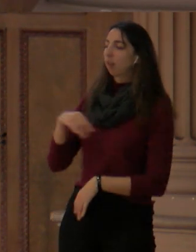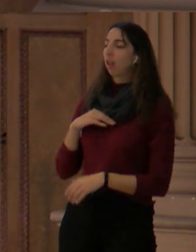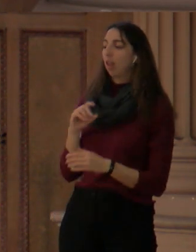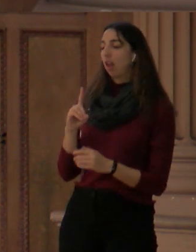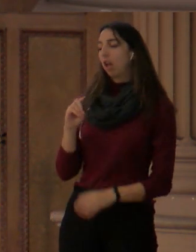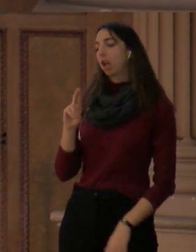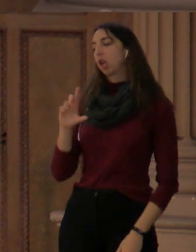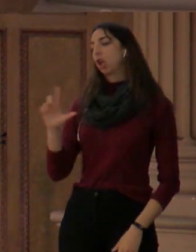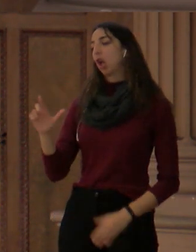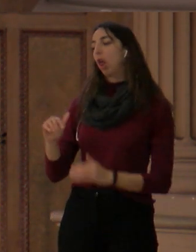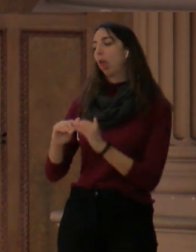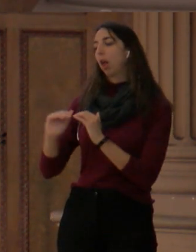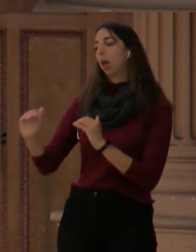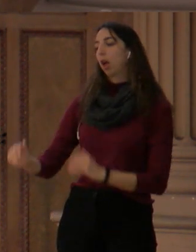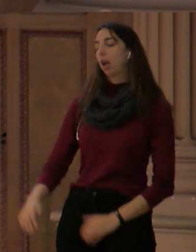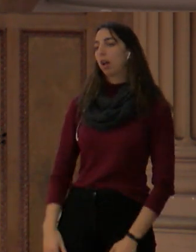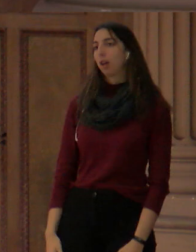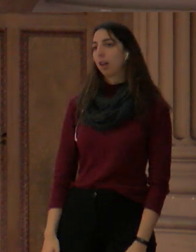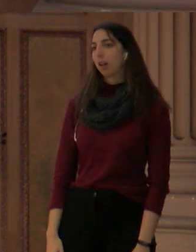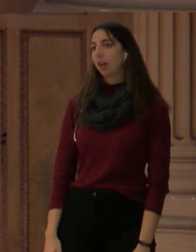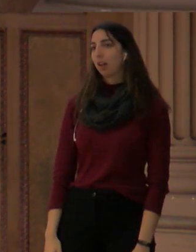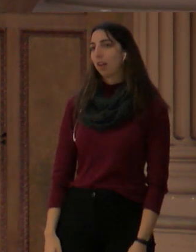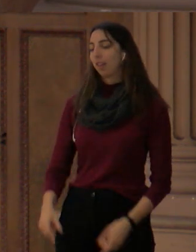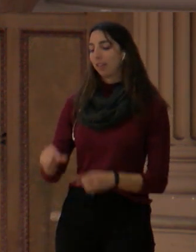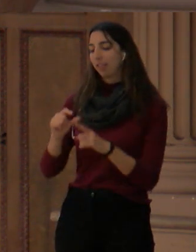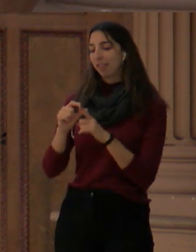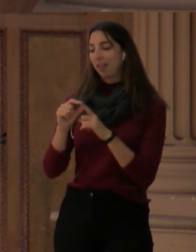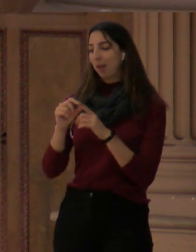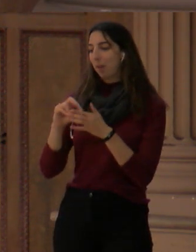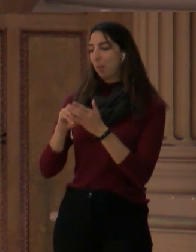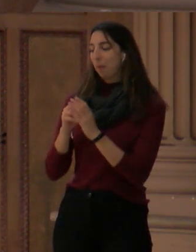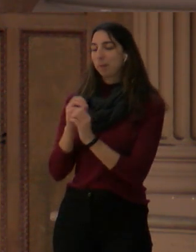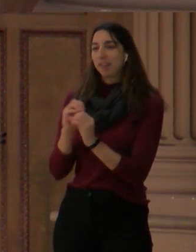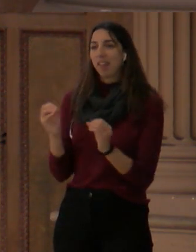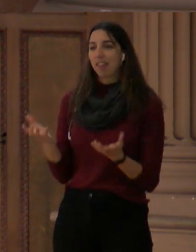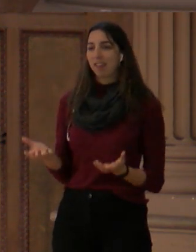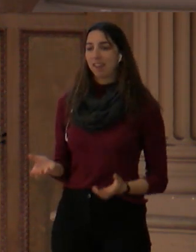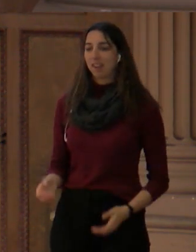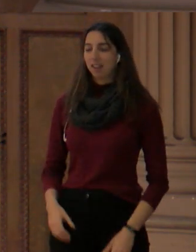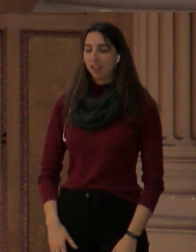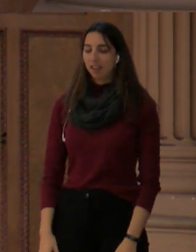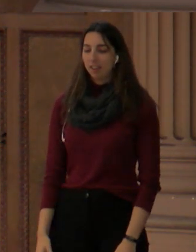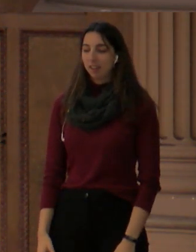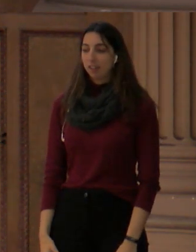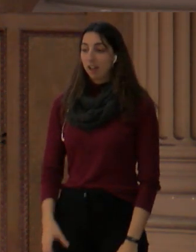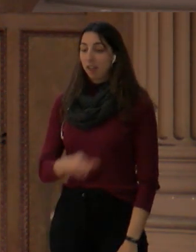then words have no meaning at all. The Christian message is anything but dull.